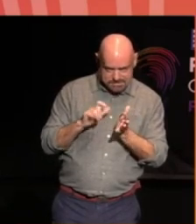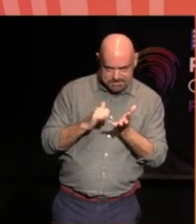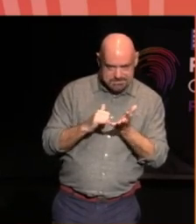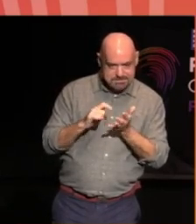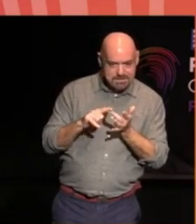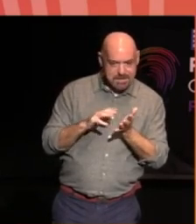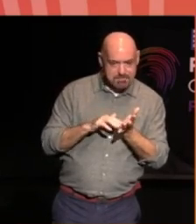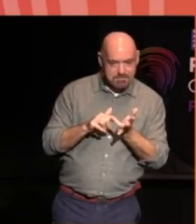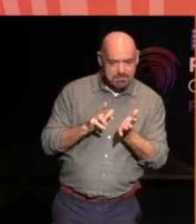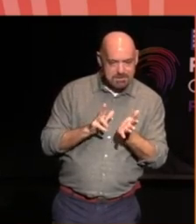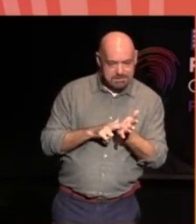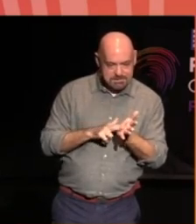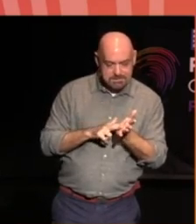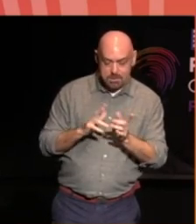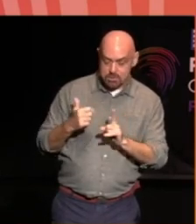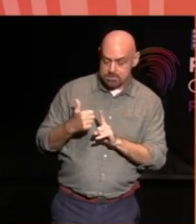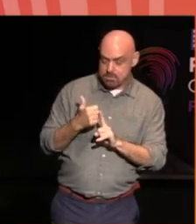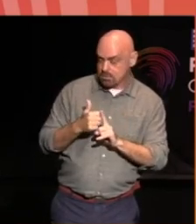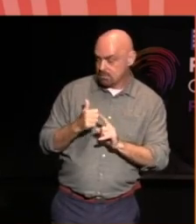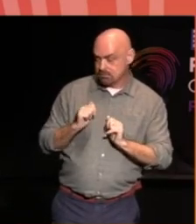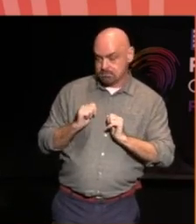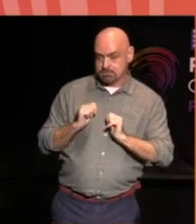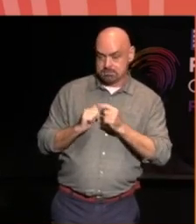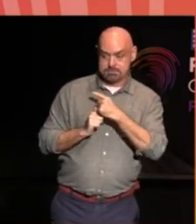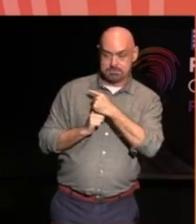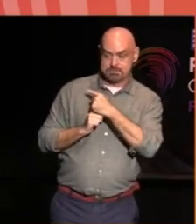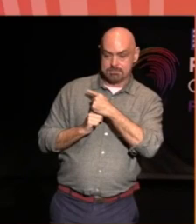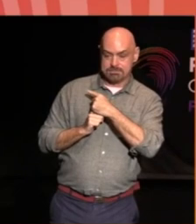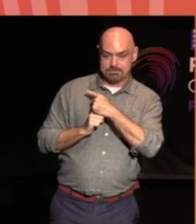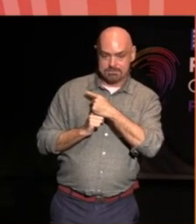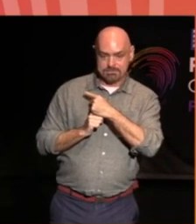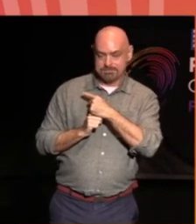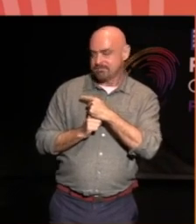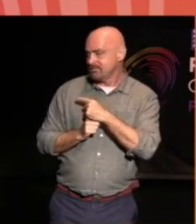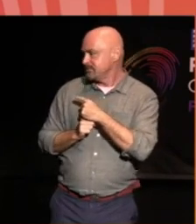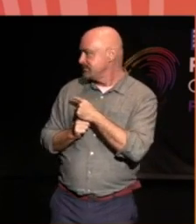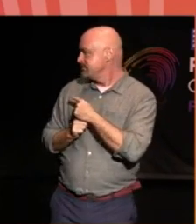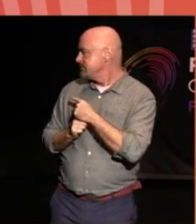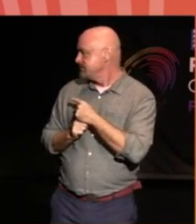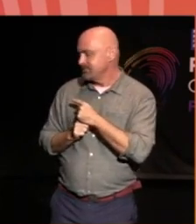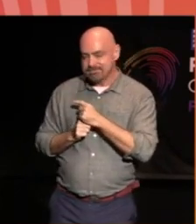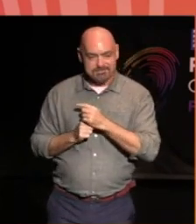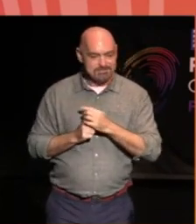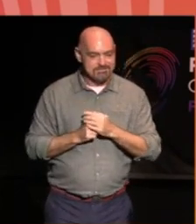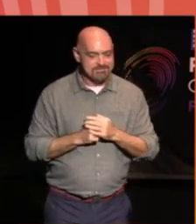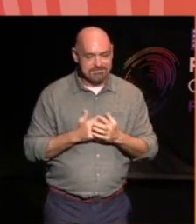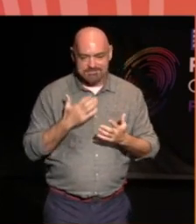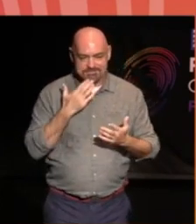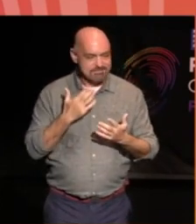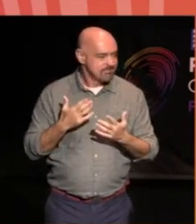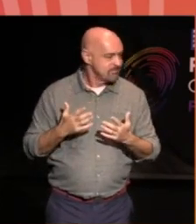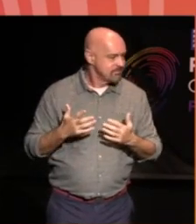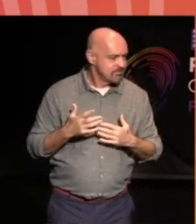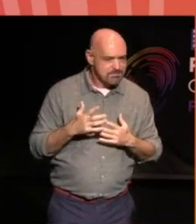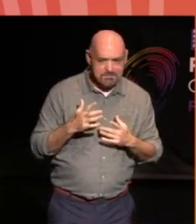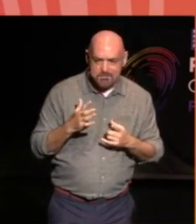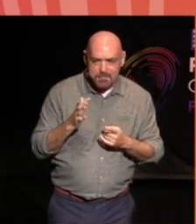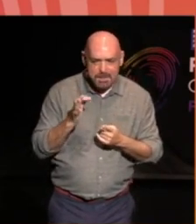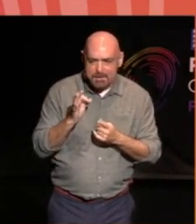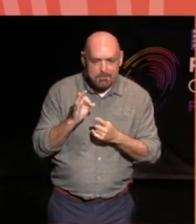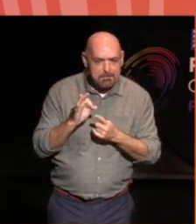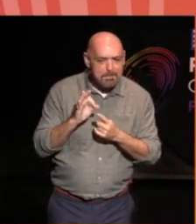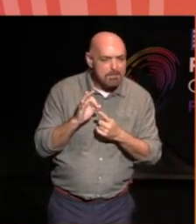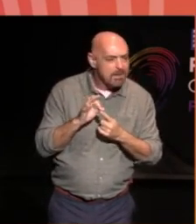Simon, who's been supporting me all week, who's over there. So just a huge thank you to the team. Sugra. Thank you for coming. Oh, Sugra, where are you? I couldn't